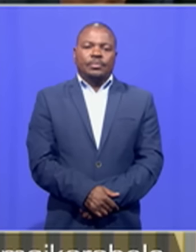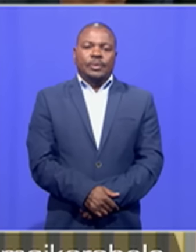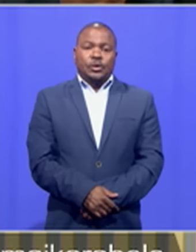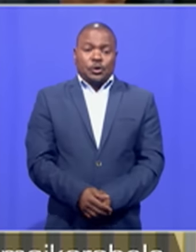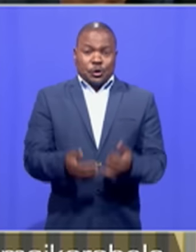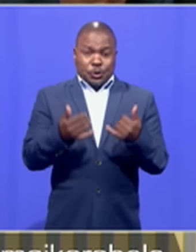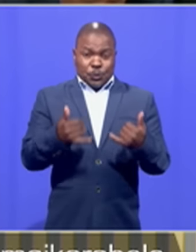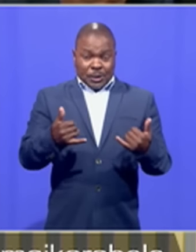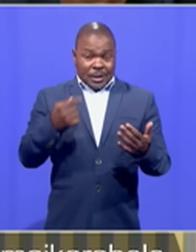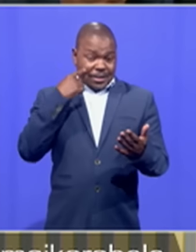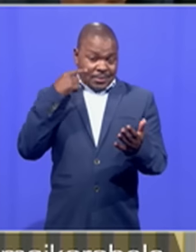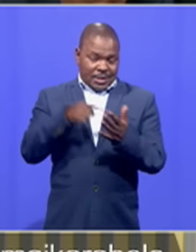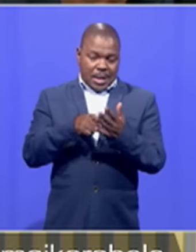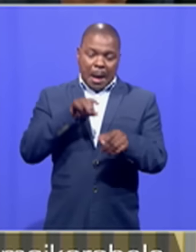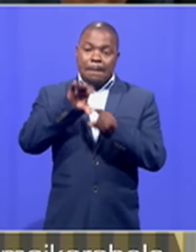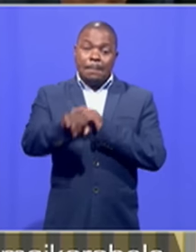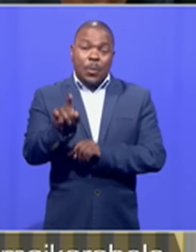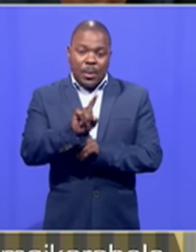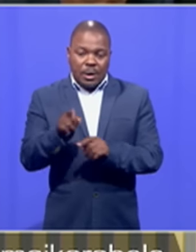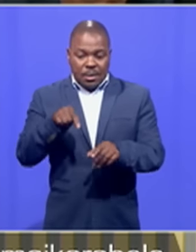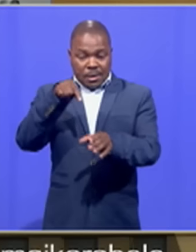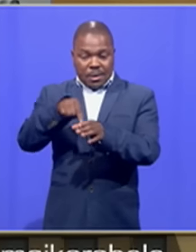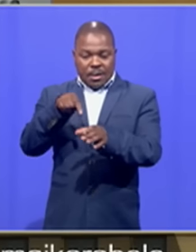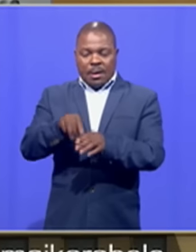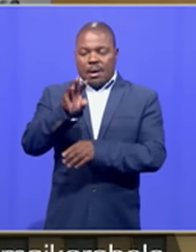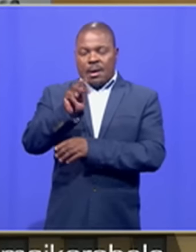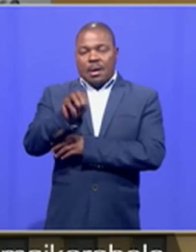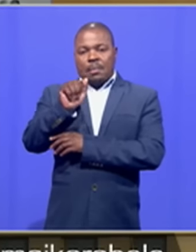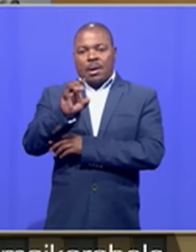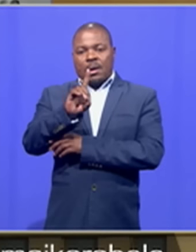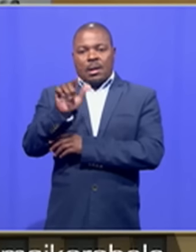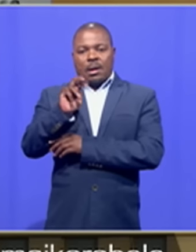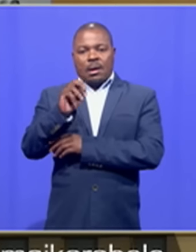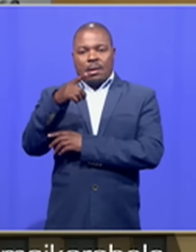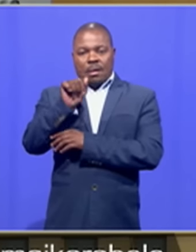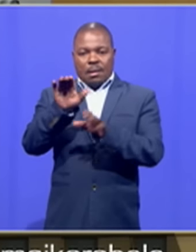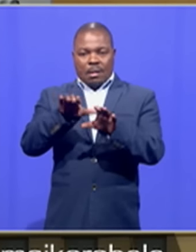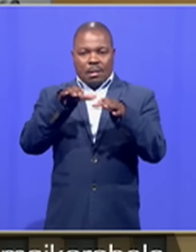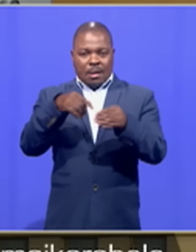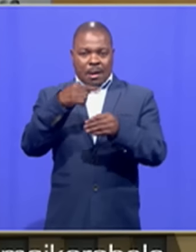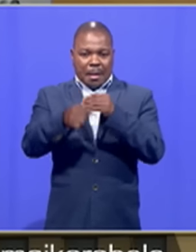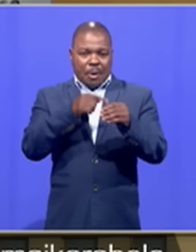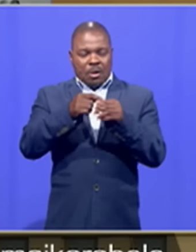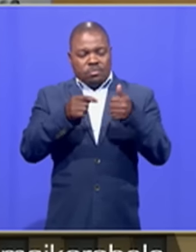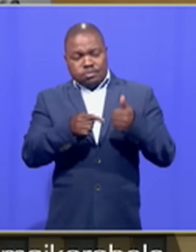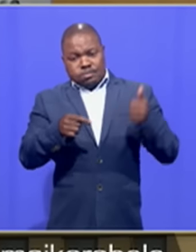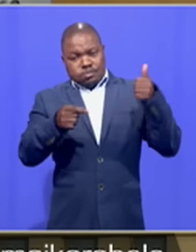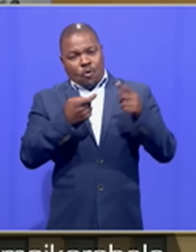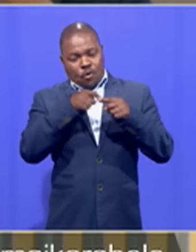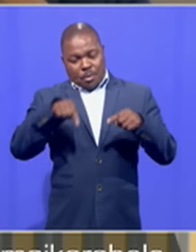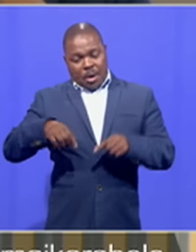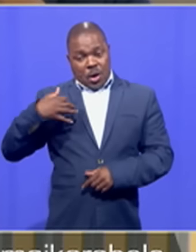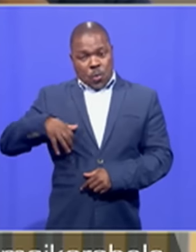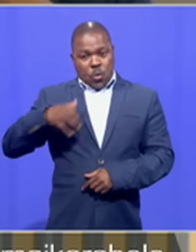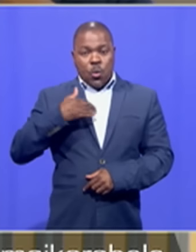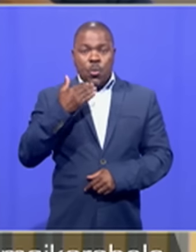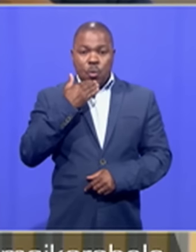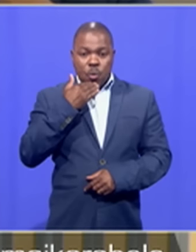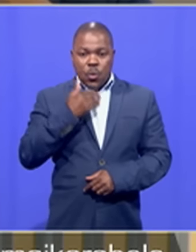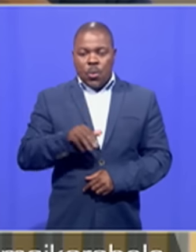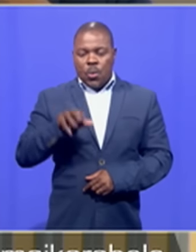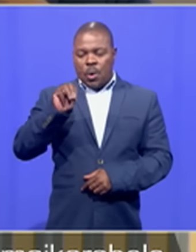Pijana bohlatse bjo bo utolotšego komishene ya Madlanga bja malebana le ditatofatšo tša molaodi phethiši wa maloba wa masepala wa Ekurhuleni ngaka